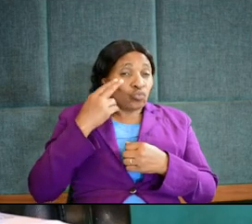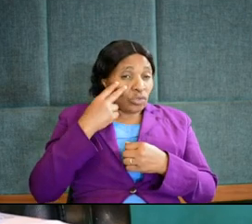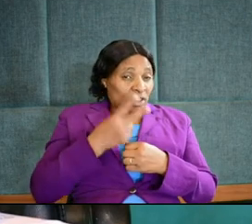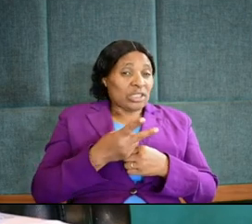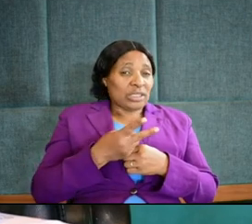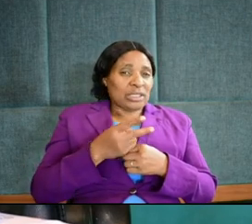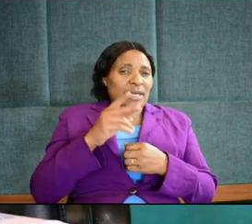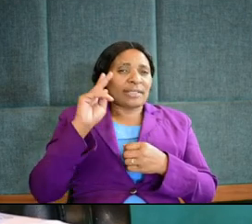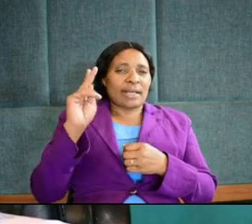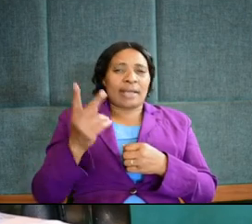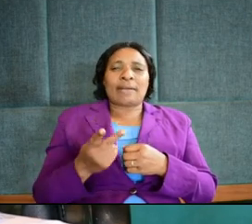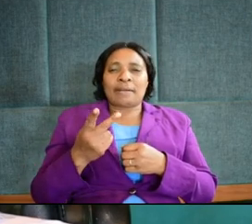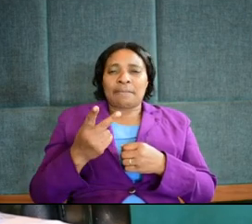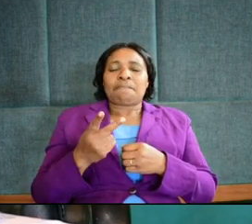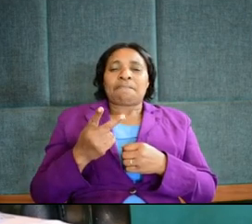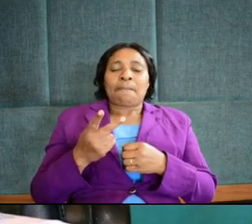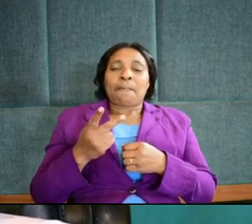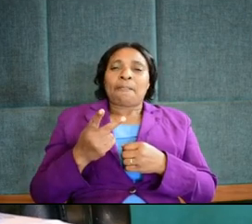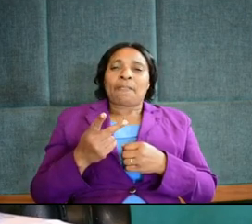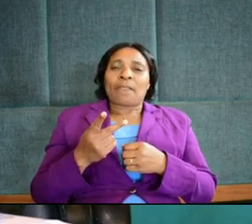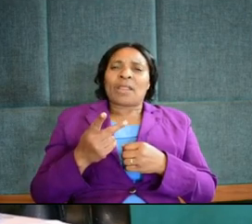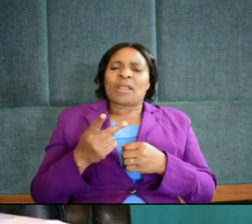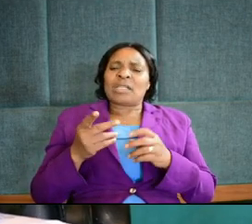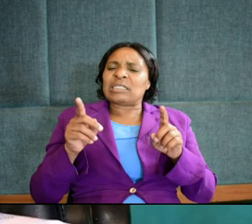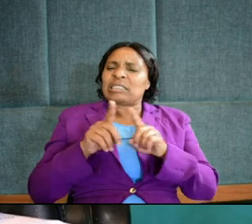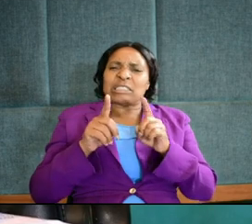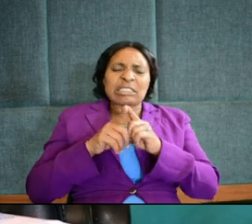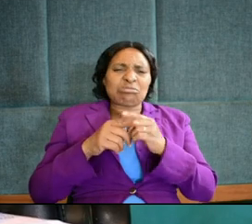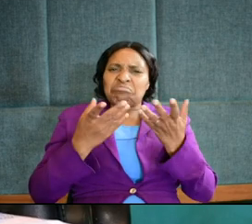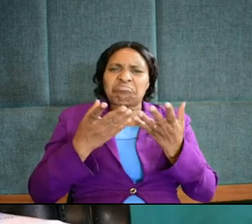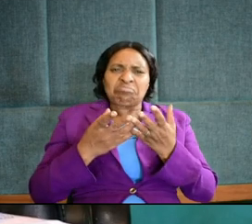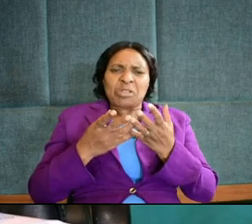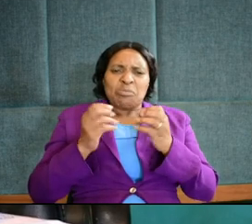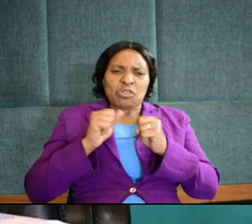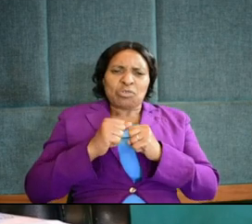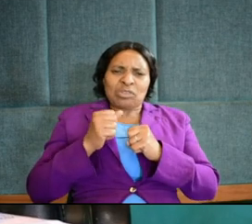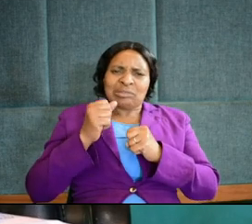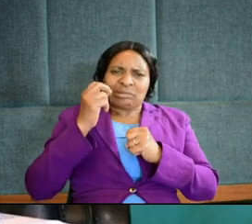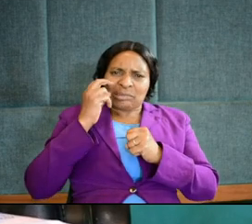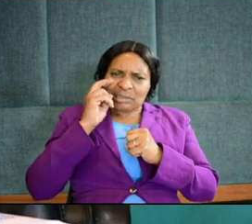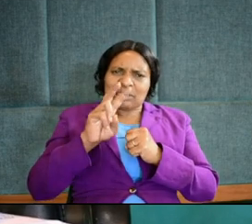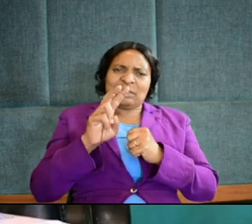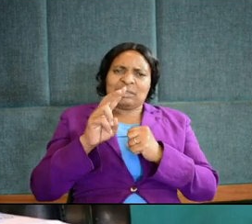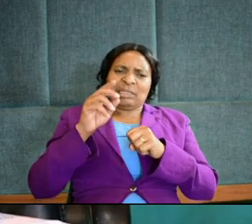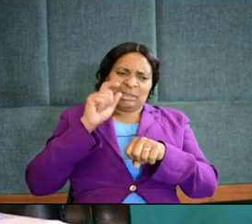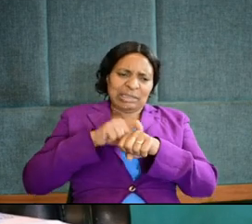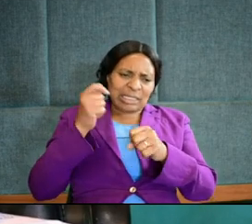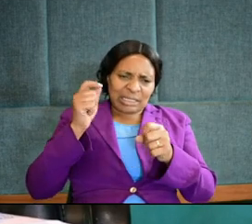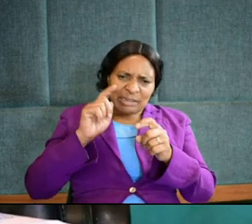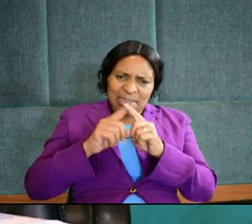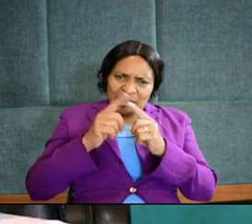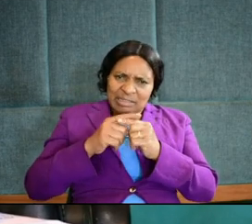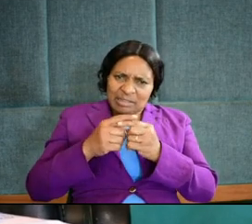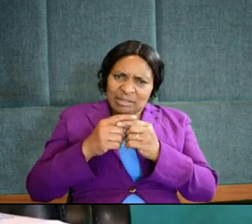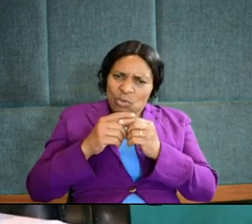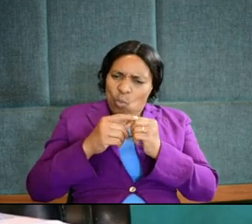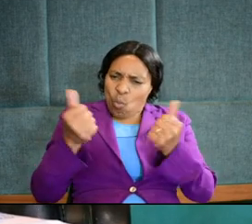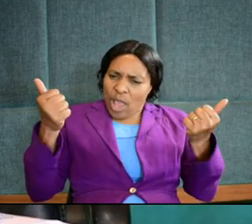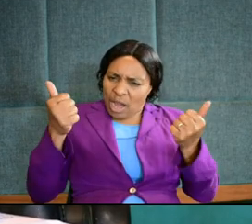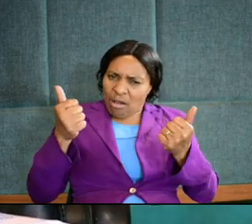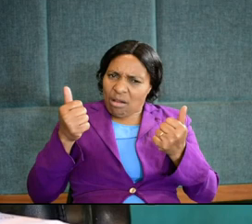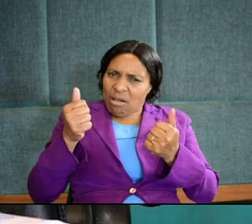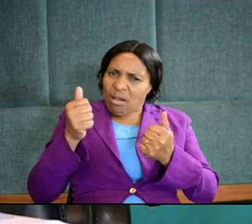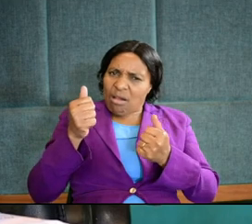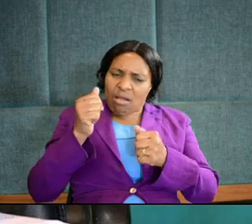then secondly, it sounds like a dumb idea to look at a snake to cure a snake bite, doesn't it? Someone told you to